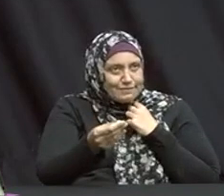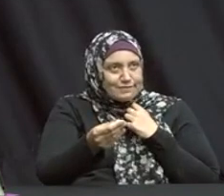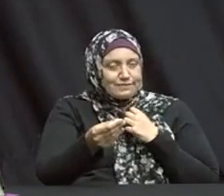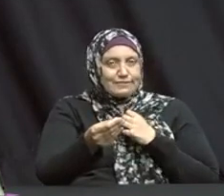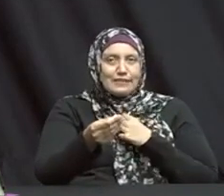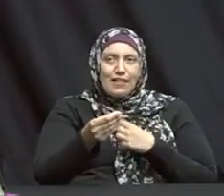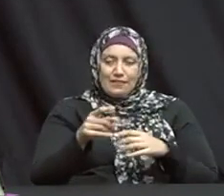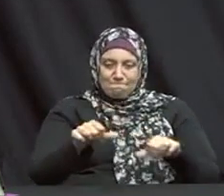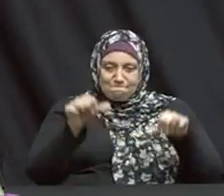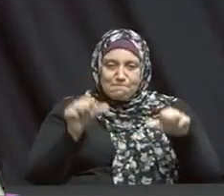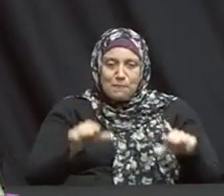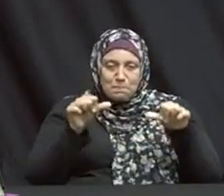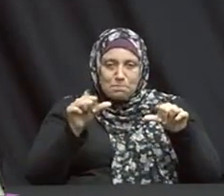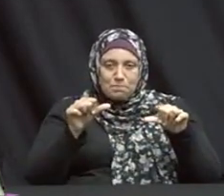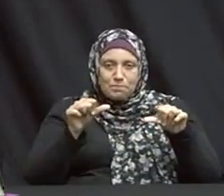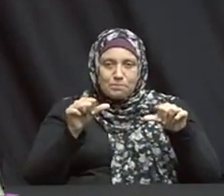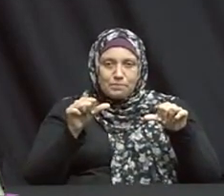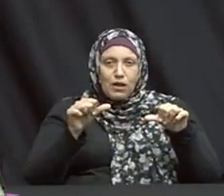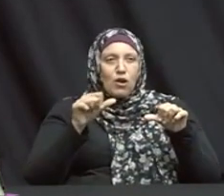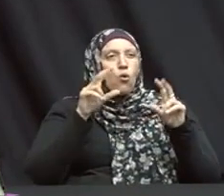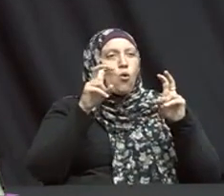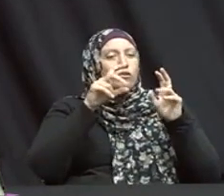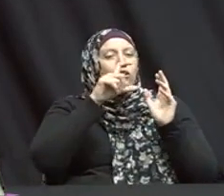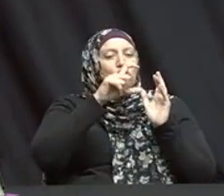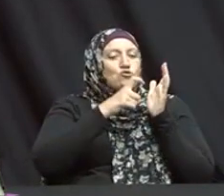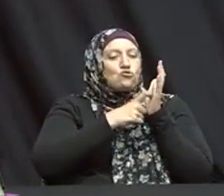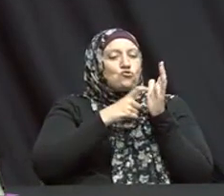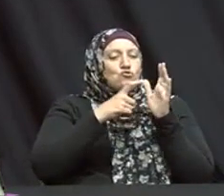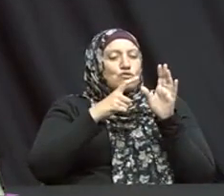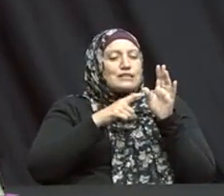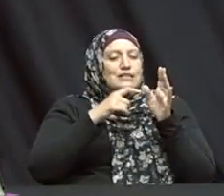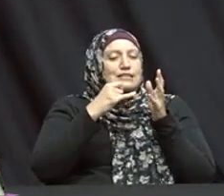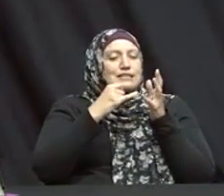crystallizes upon your death has in itself a number of difficulties.